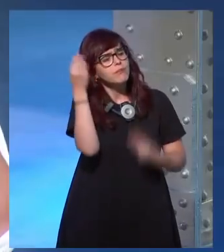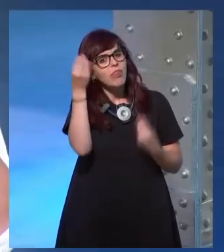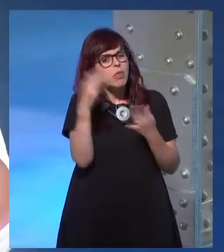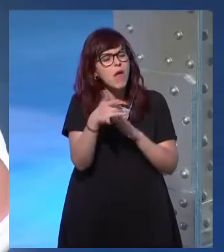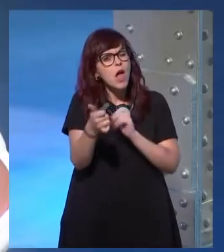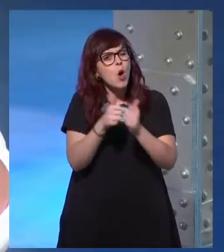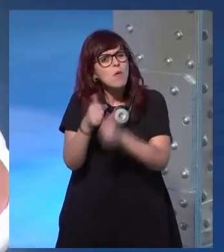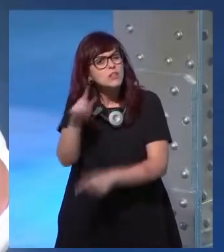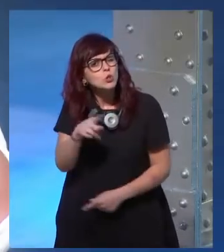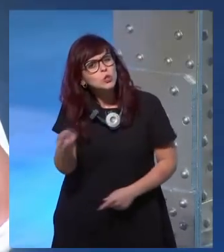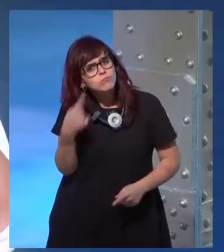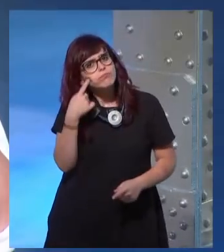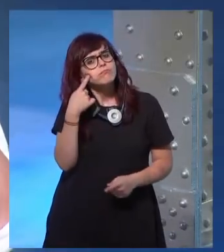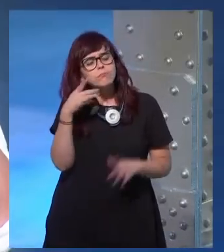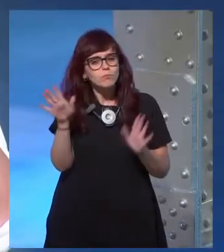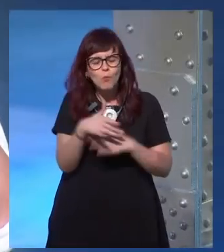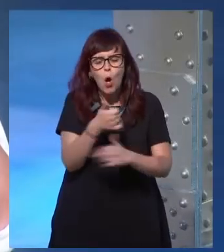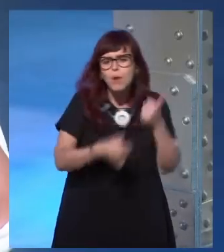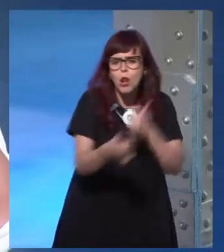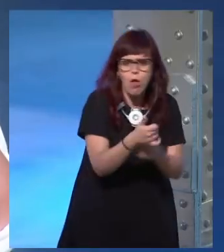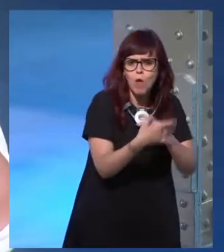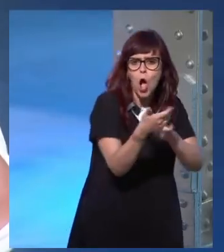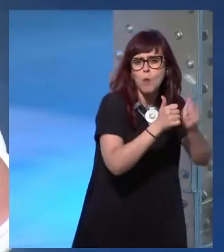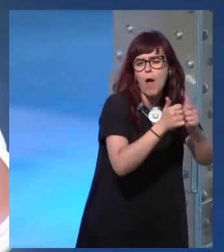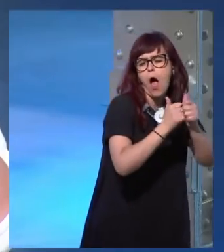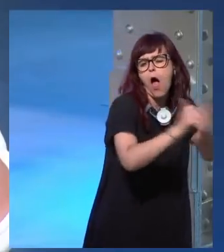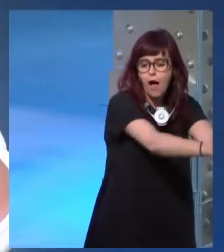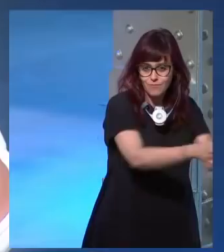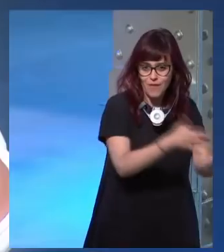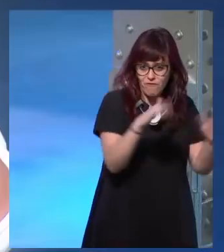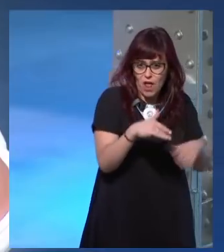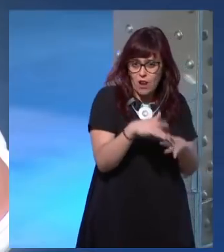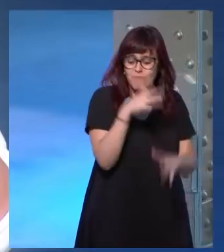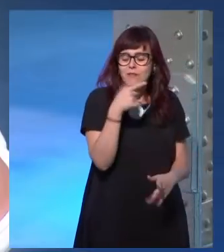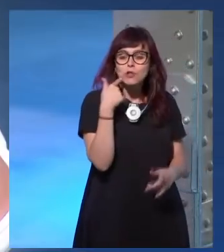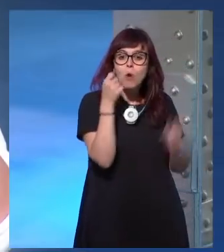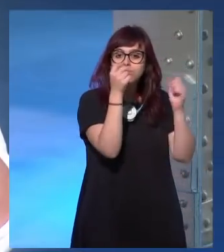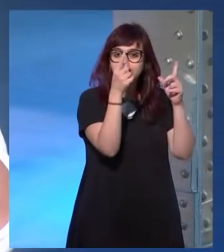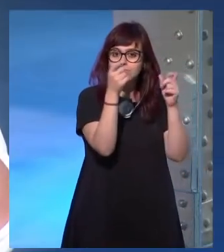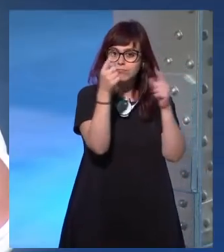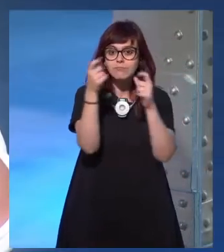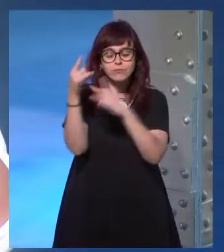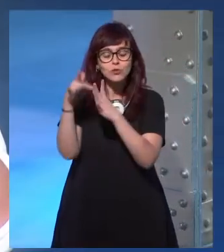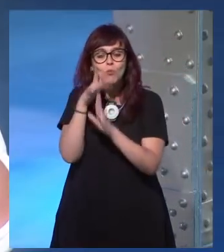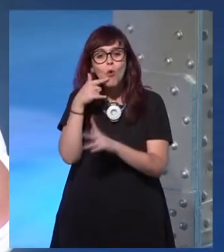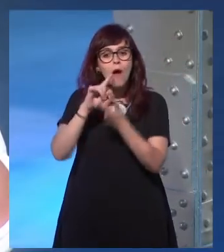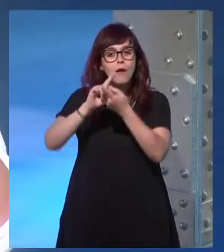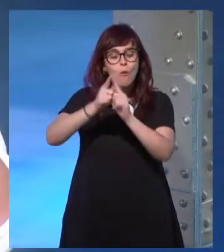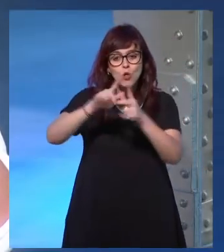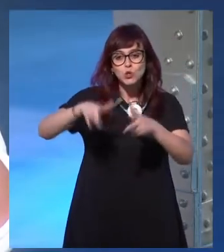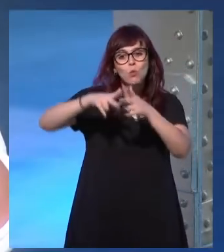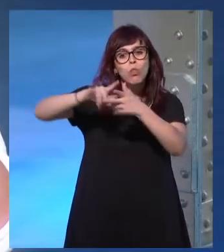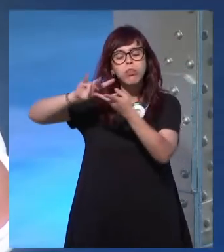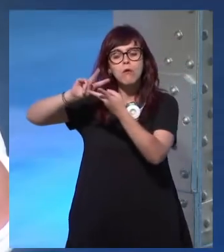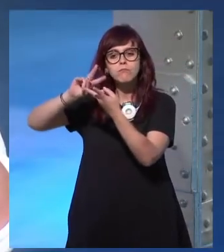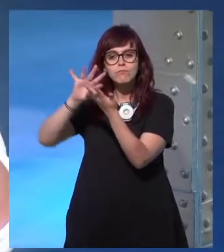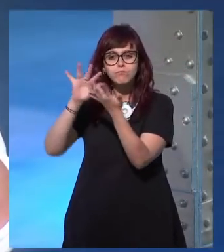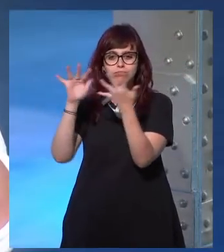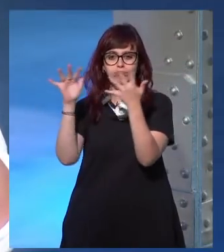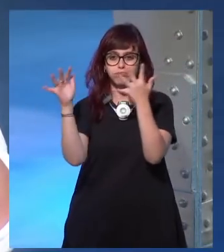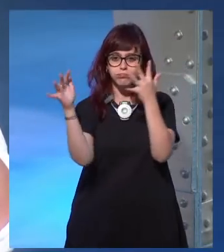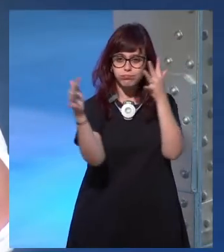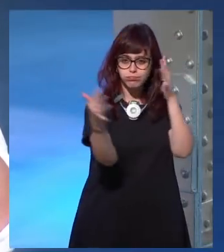and the ramifications. There have been some few slight little changes. But we'll see. I think we're actually going to be spending a lot